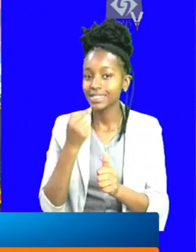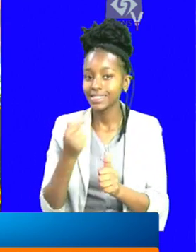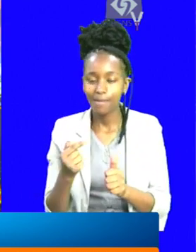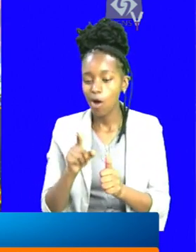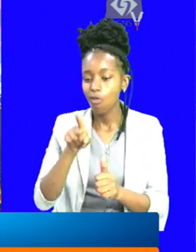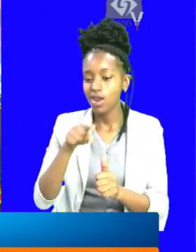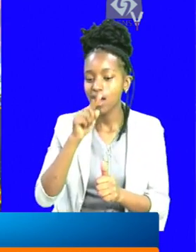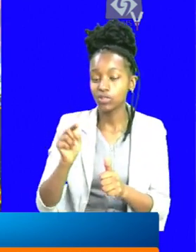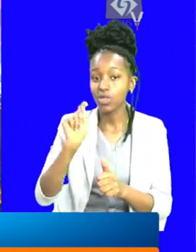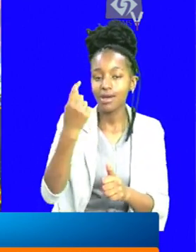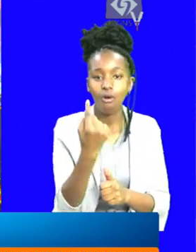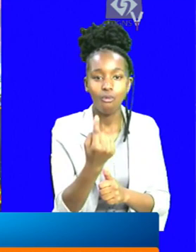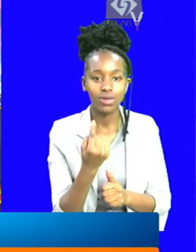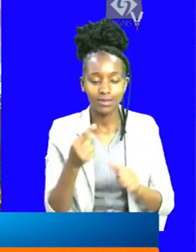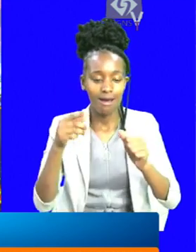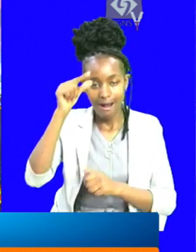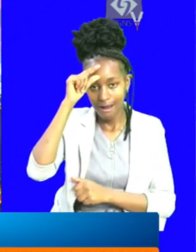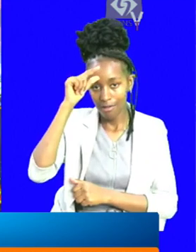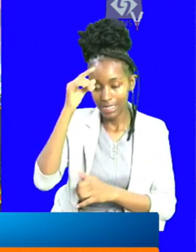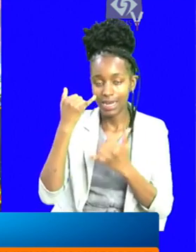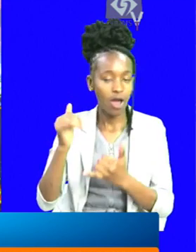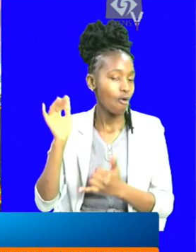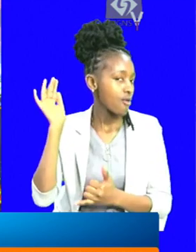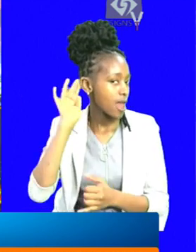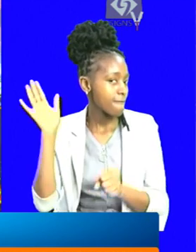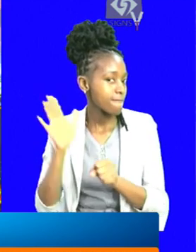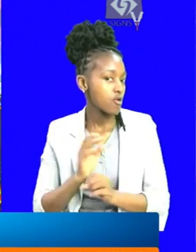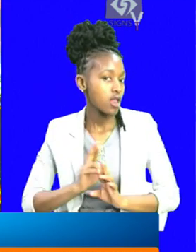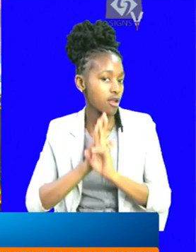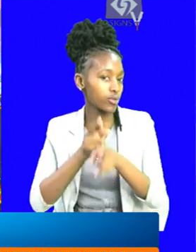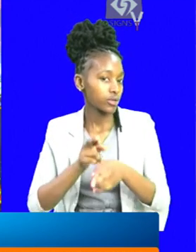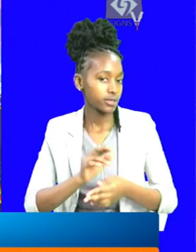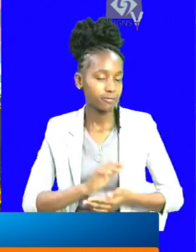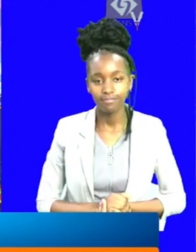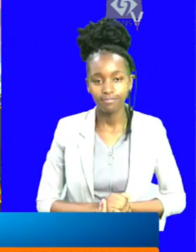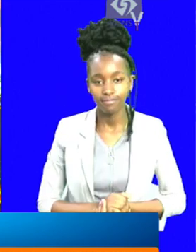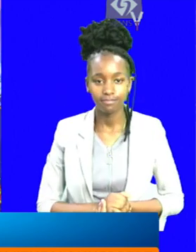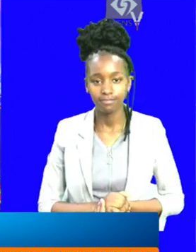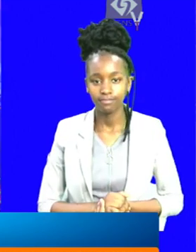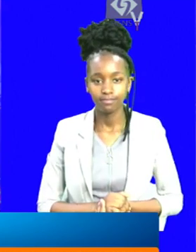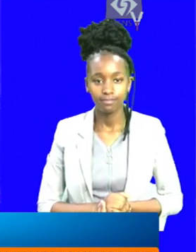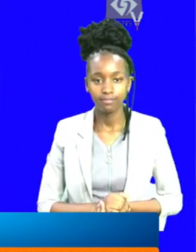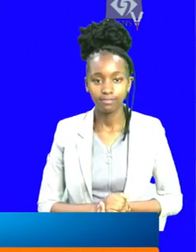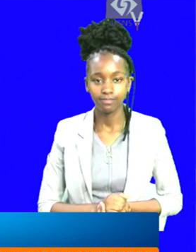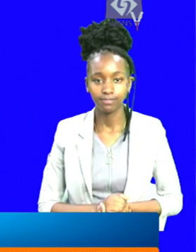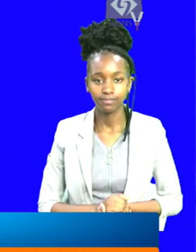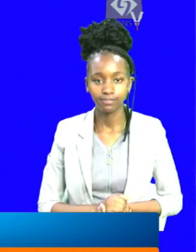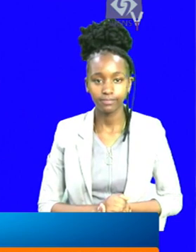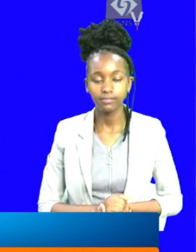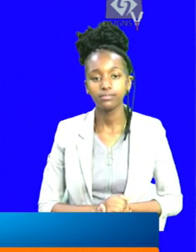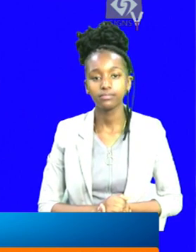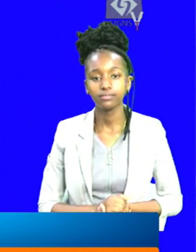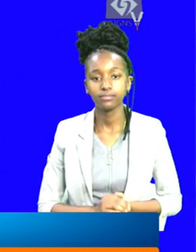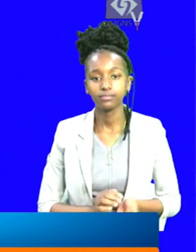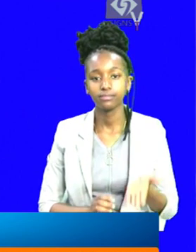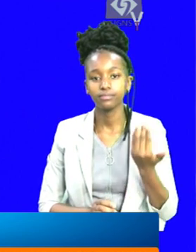delegitimize the Kenya Kwanza government. Here is a full report on the story. The process we